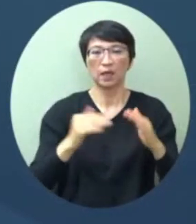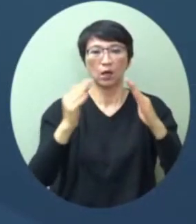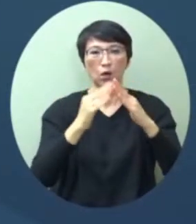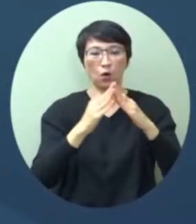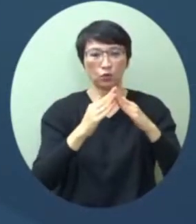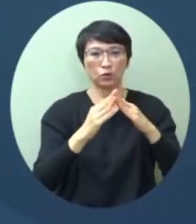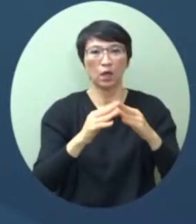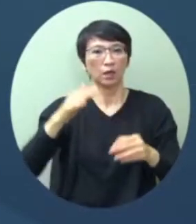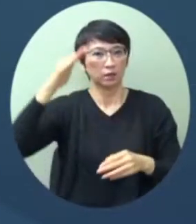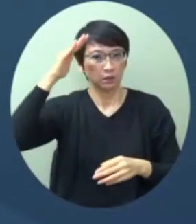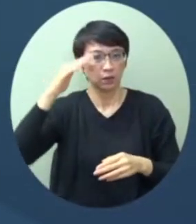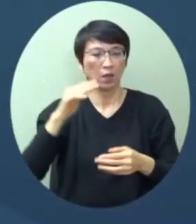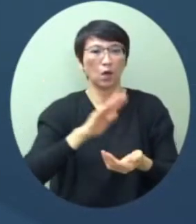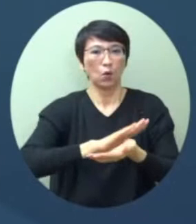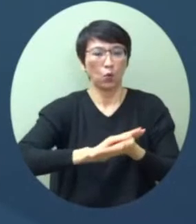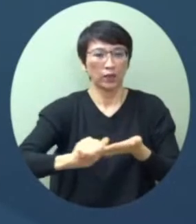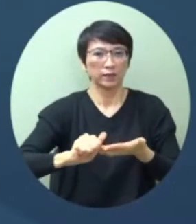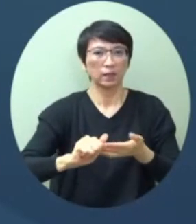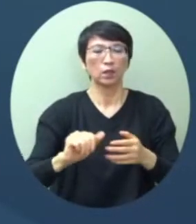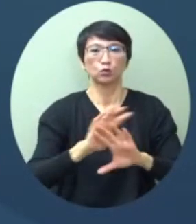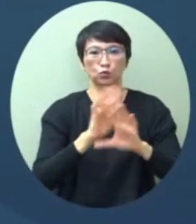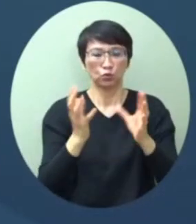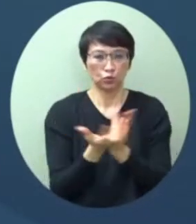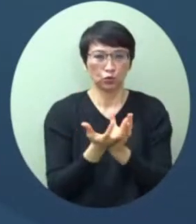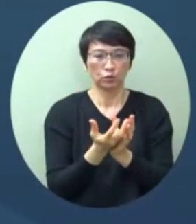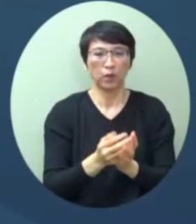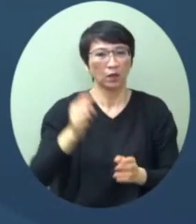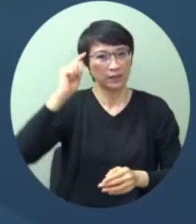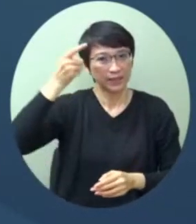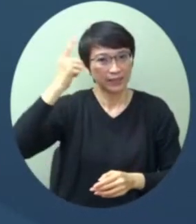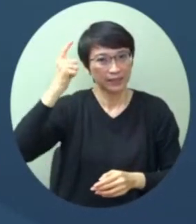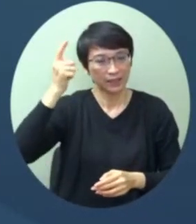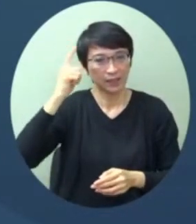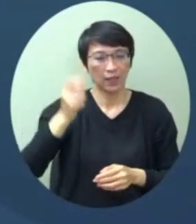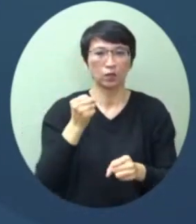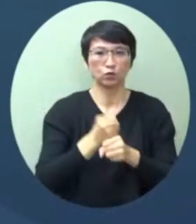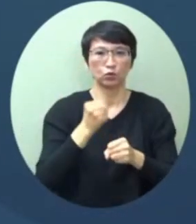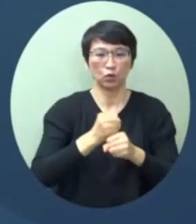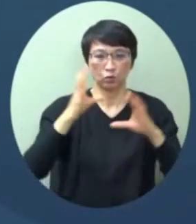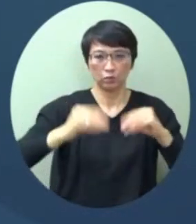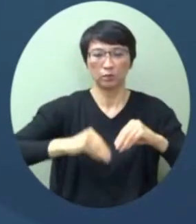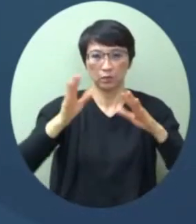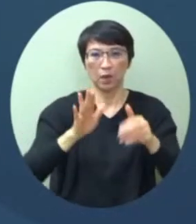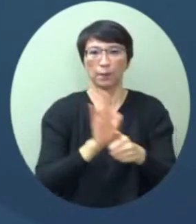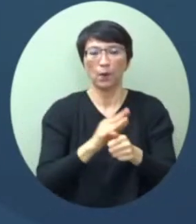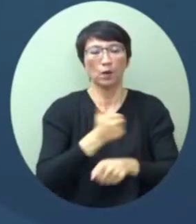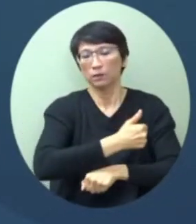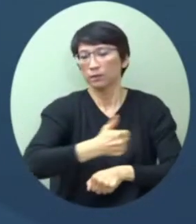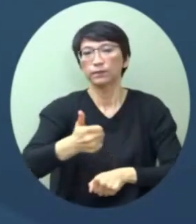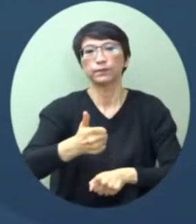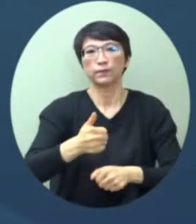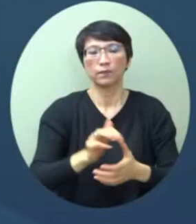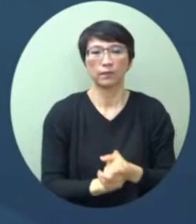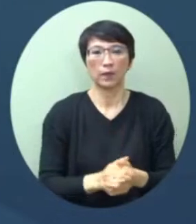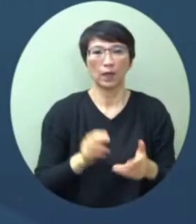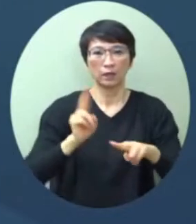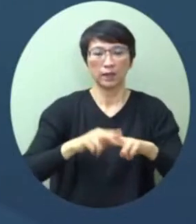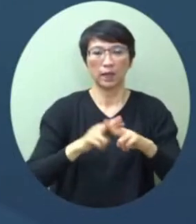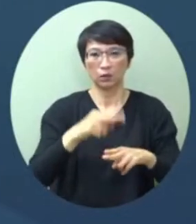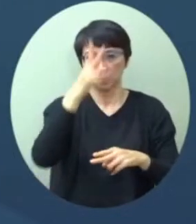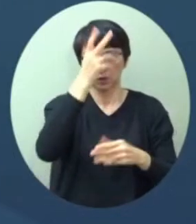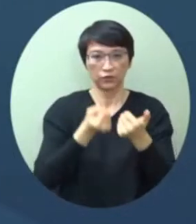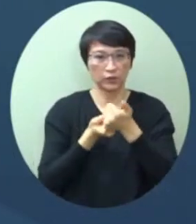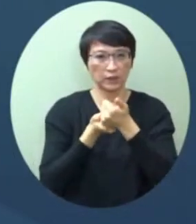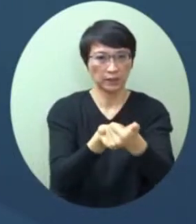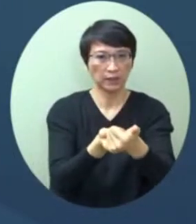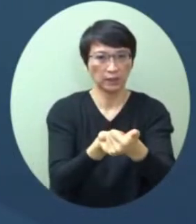They took initiative to work together with frontline disciplinary service officers and colleagues from